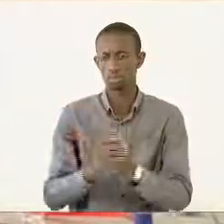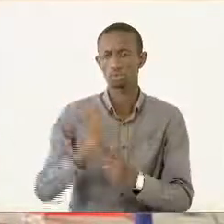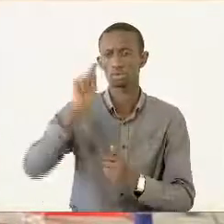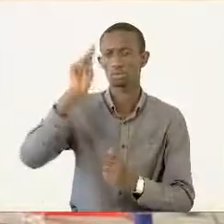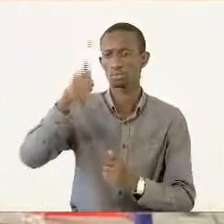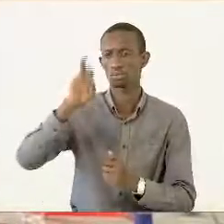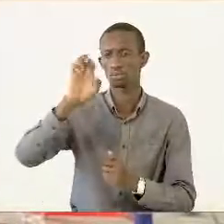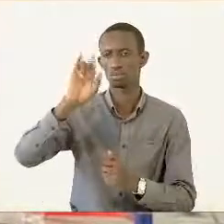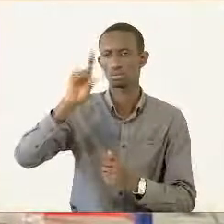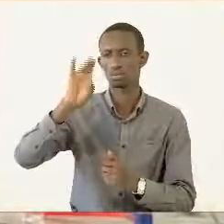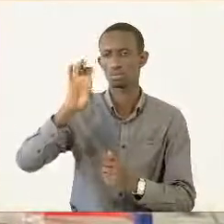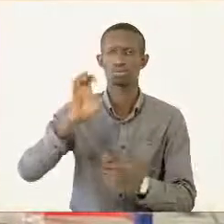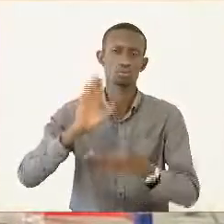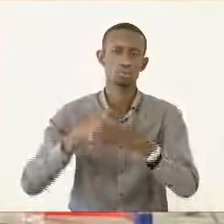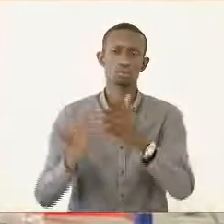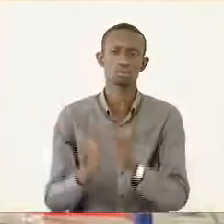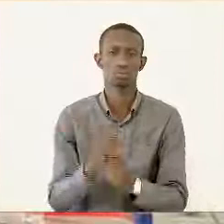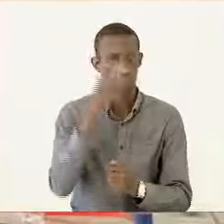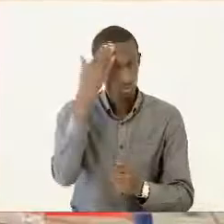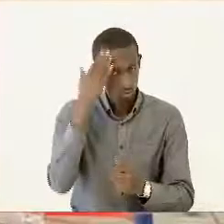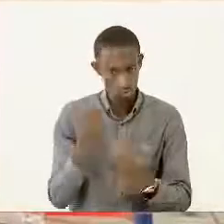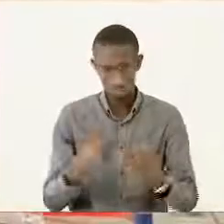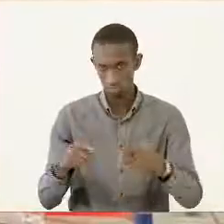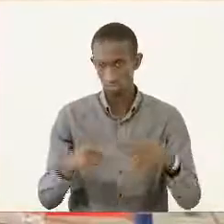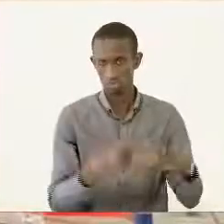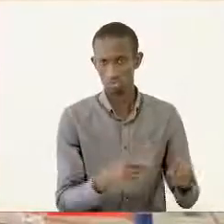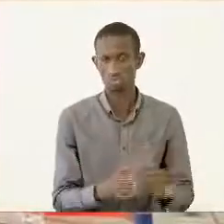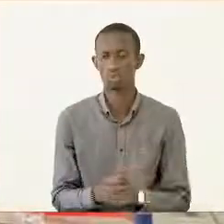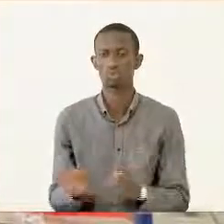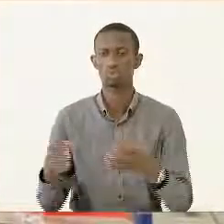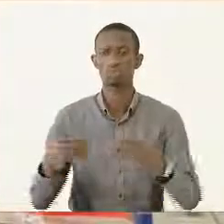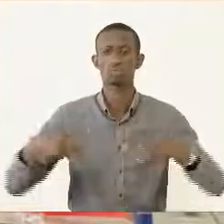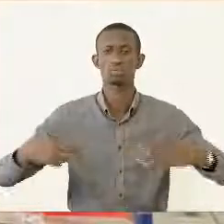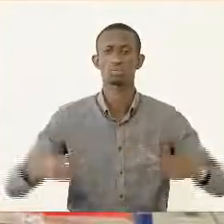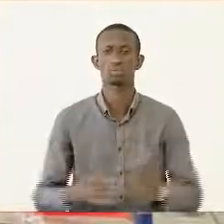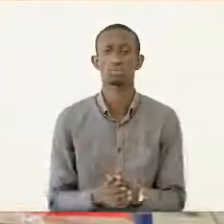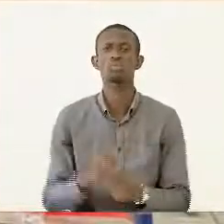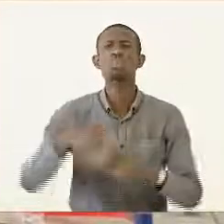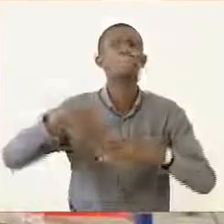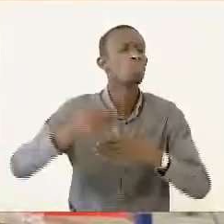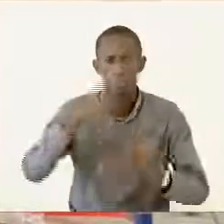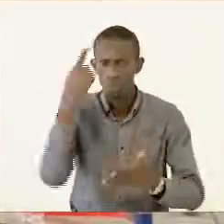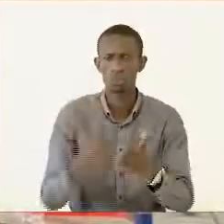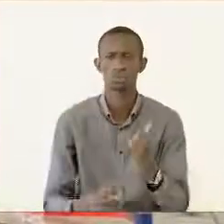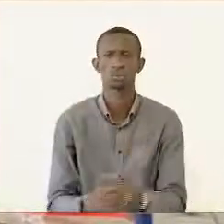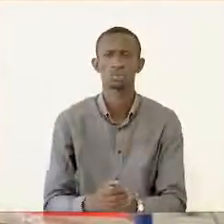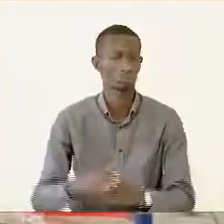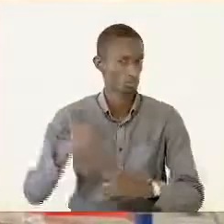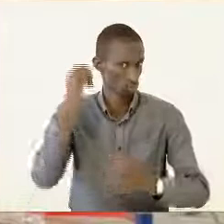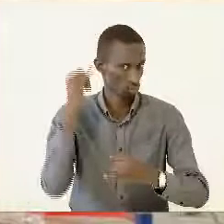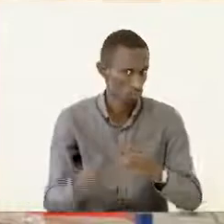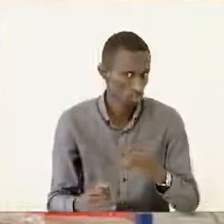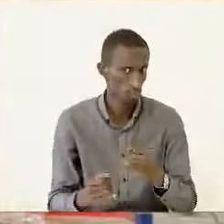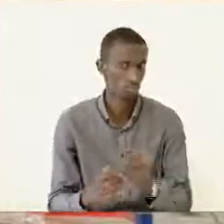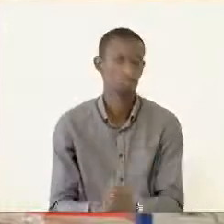have different groups of elements in the periodic table, and then what is next after finishing